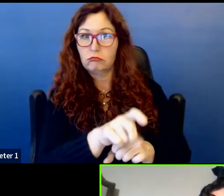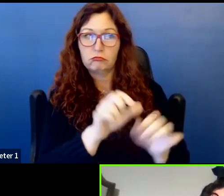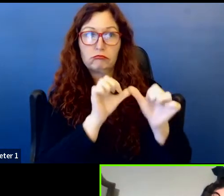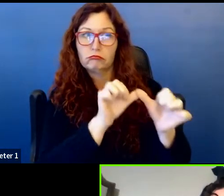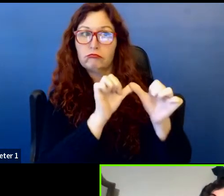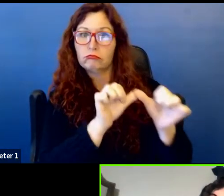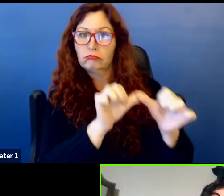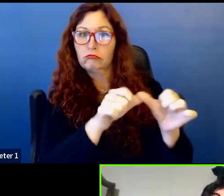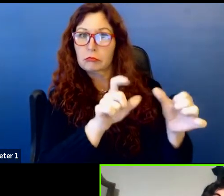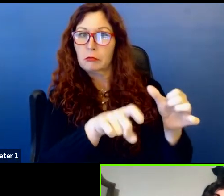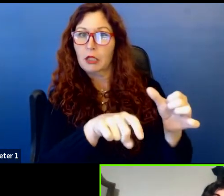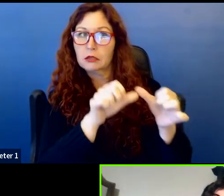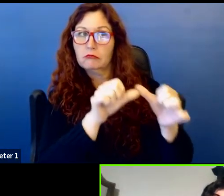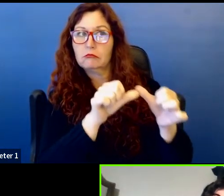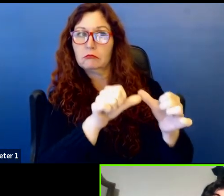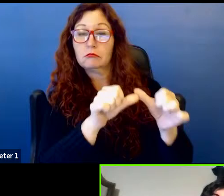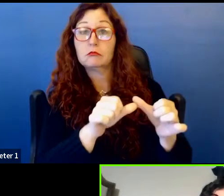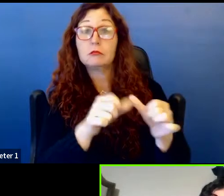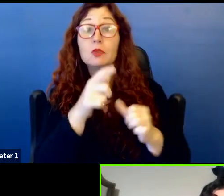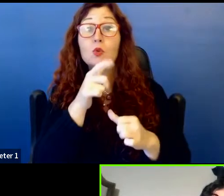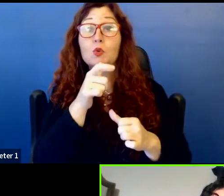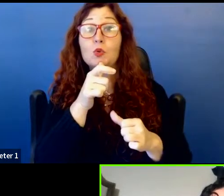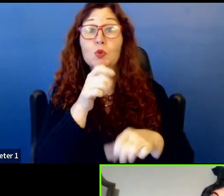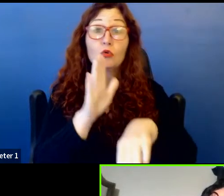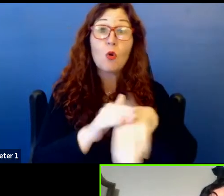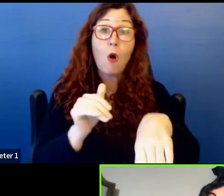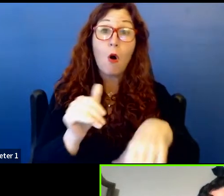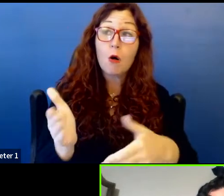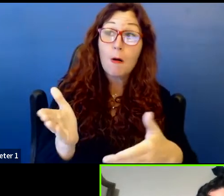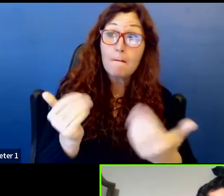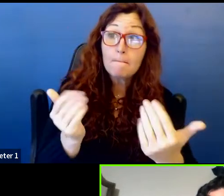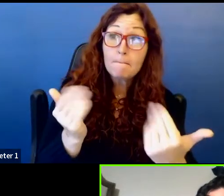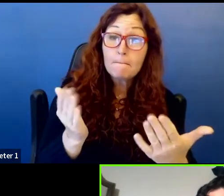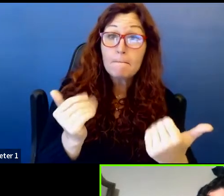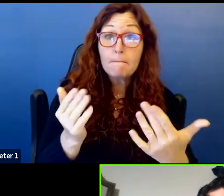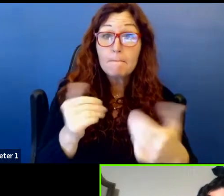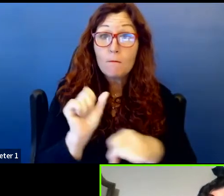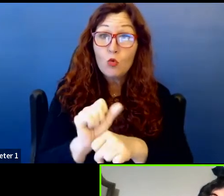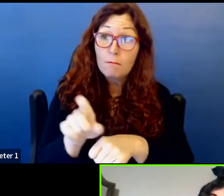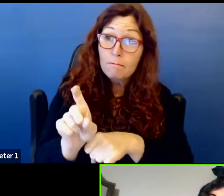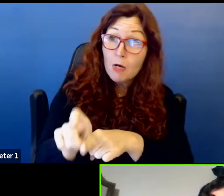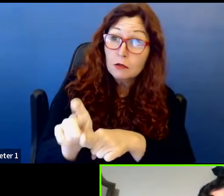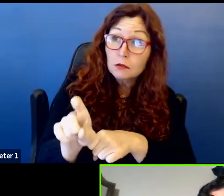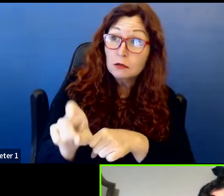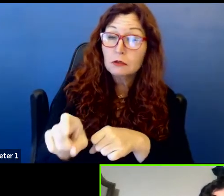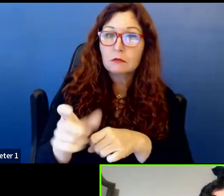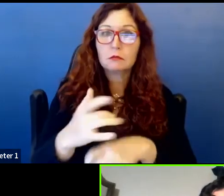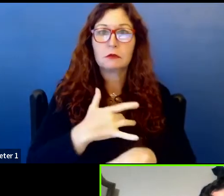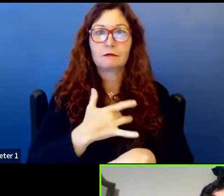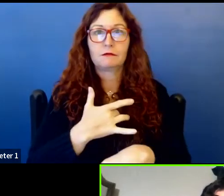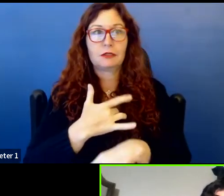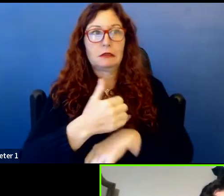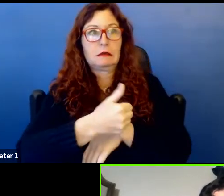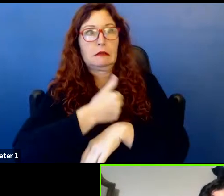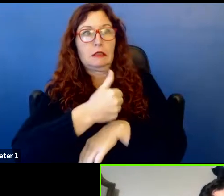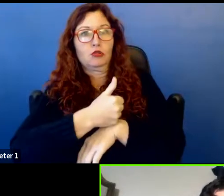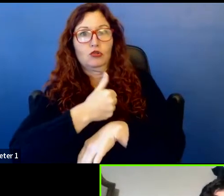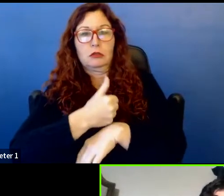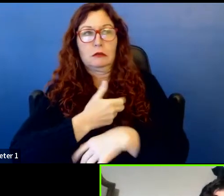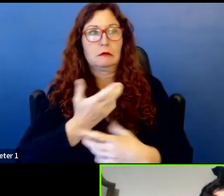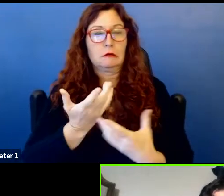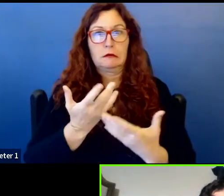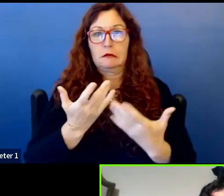asked to go and still show up to those job sites and do their work under even more dangerous conditions just weren't given any of the essential